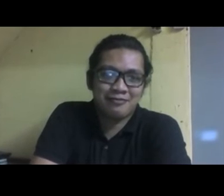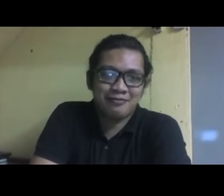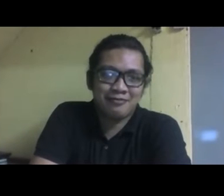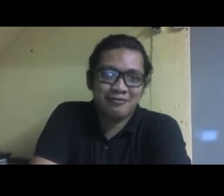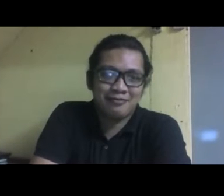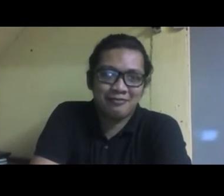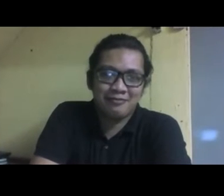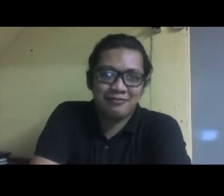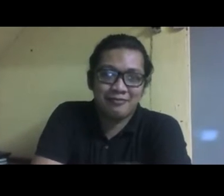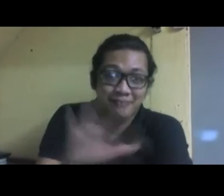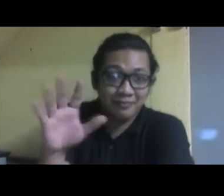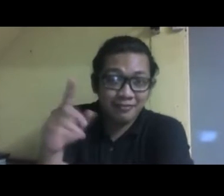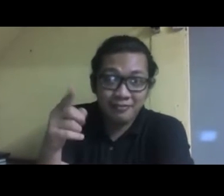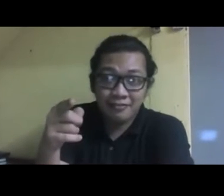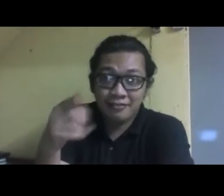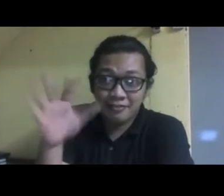someone.